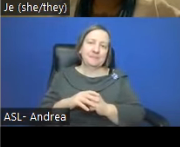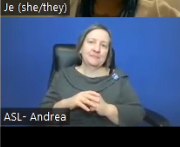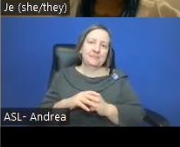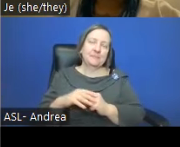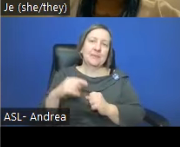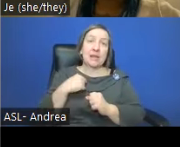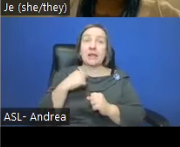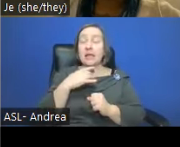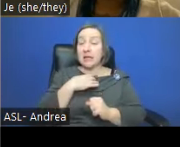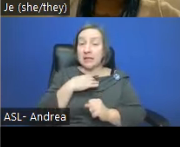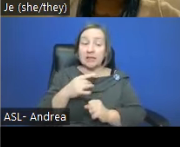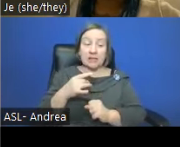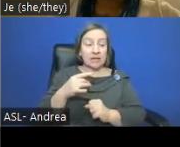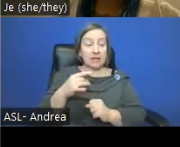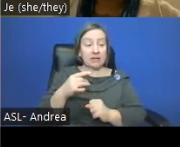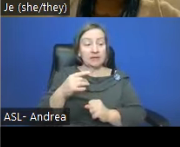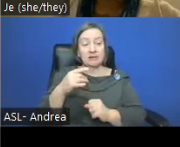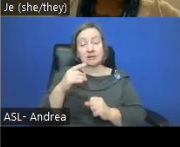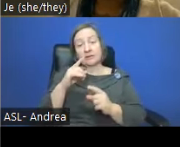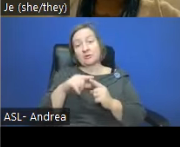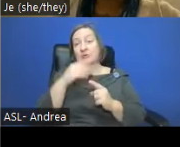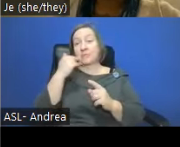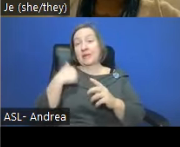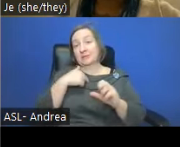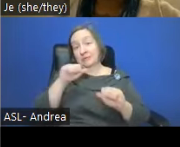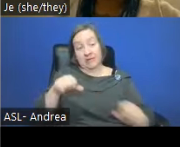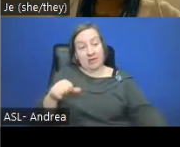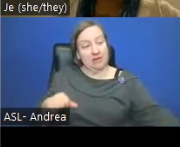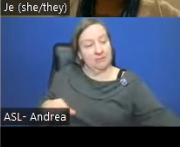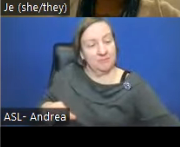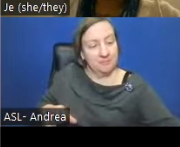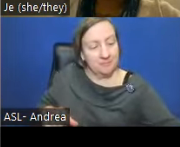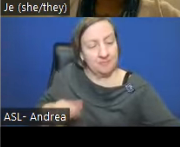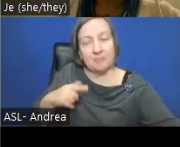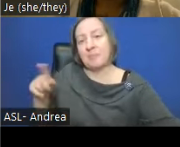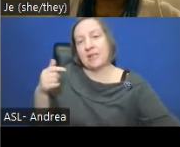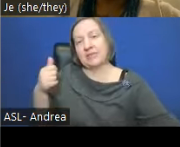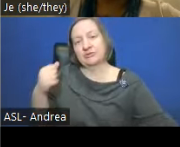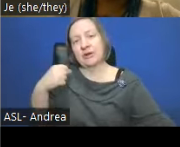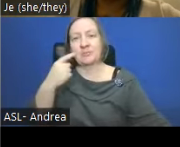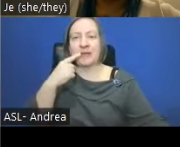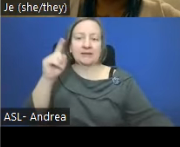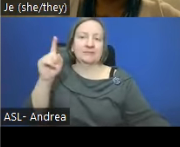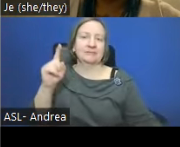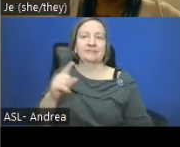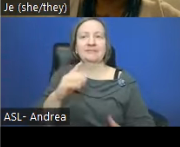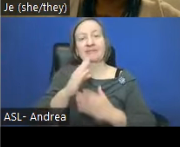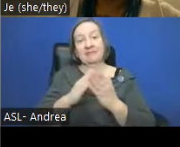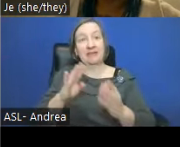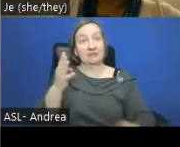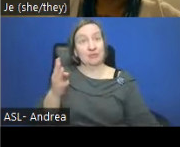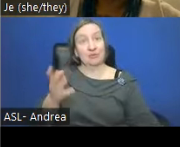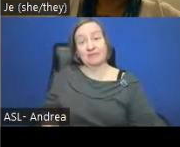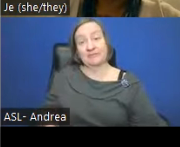But I do like, to the best of our ability, but let's try to make this happen. Phase 4. Very